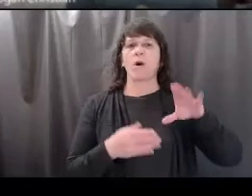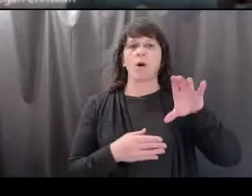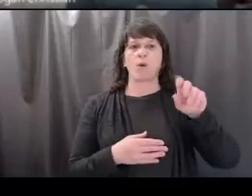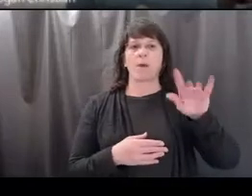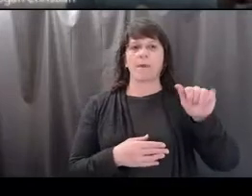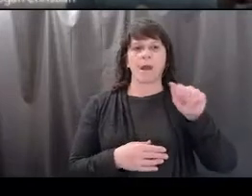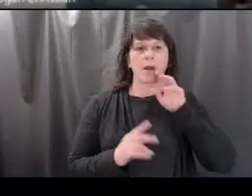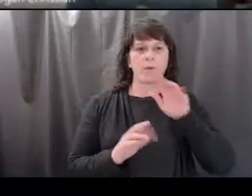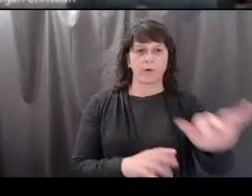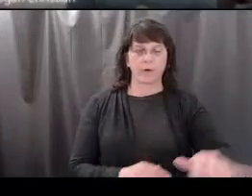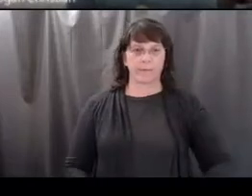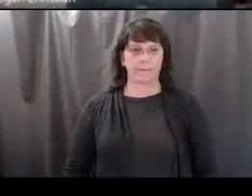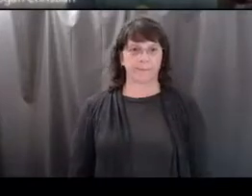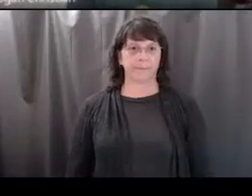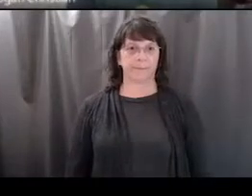River.